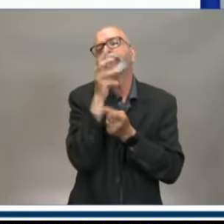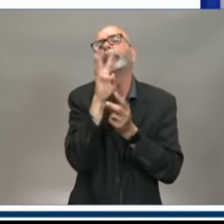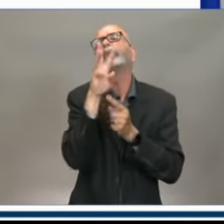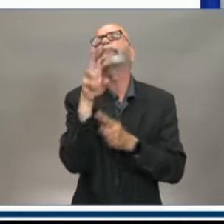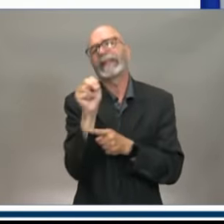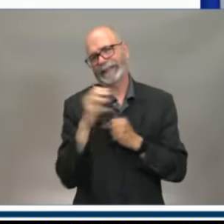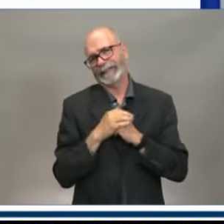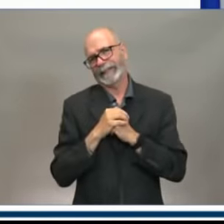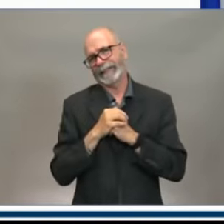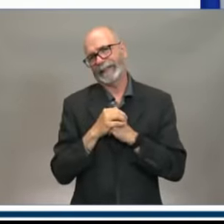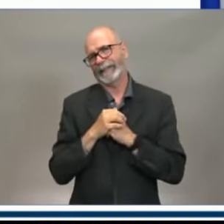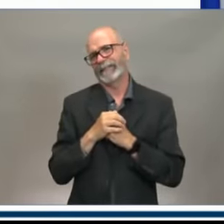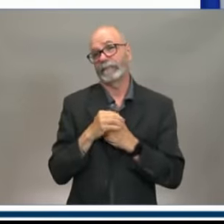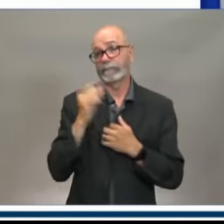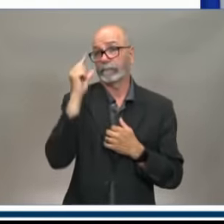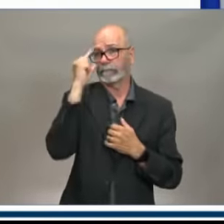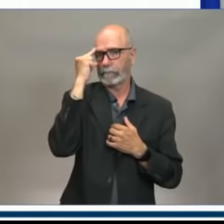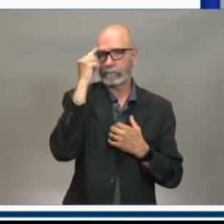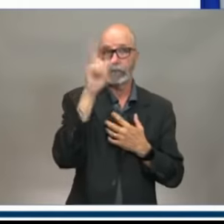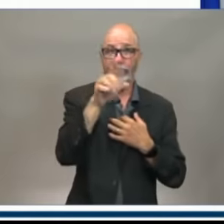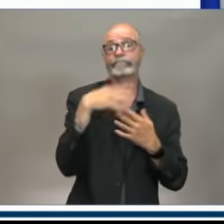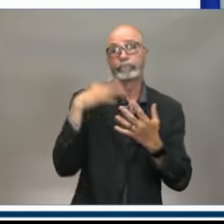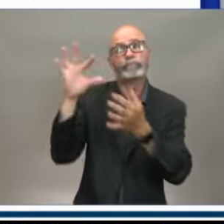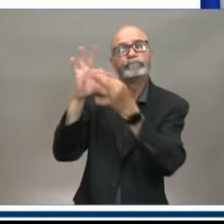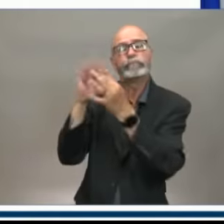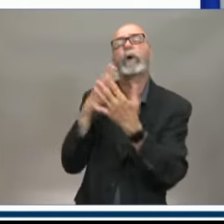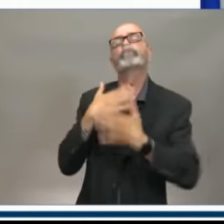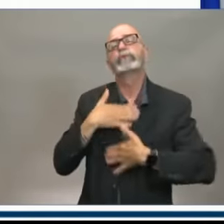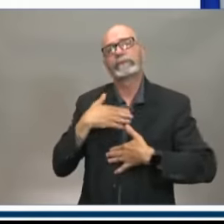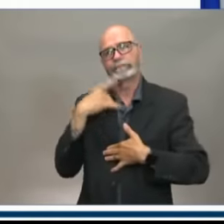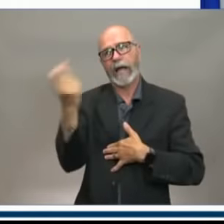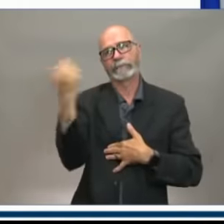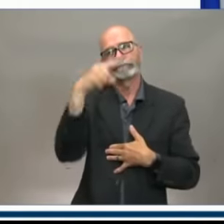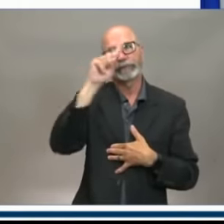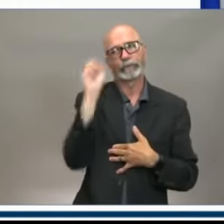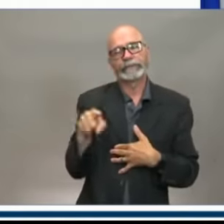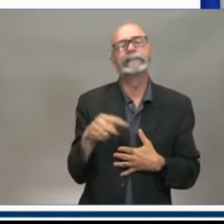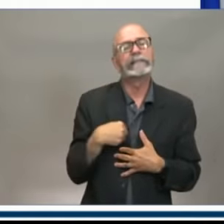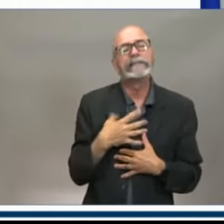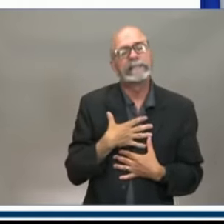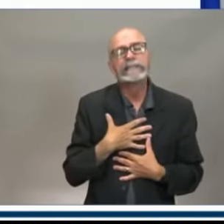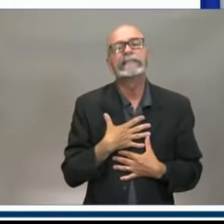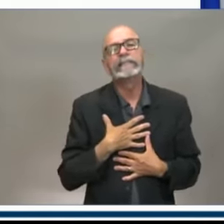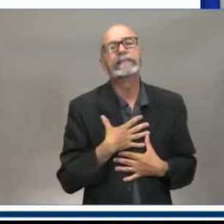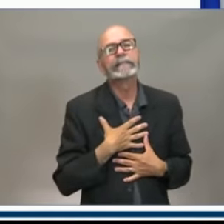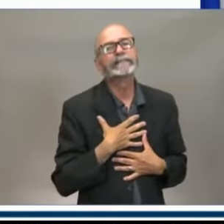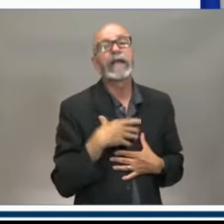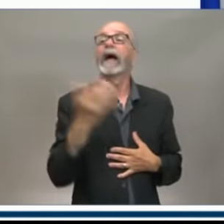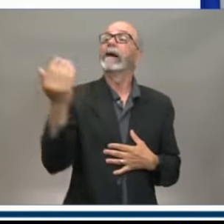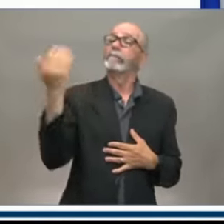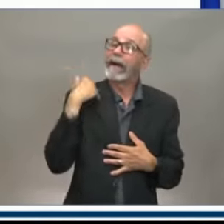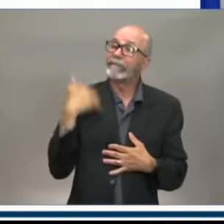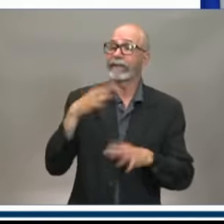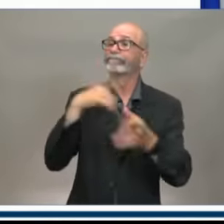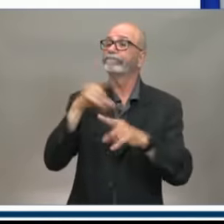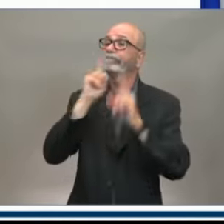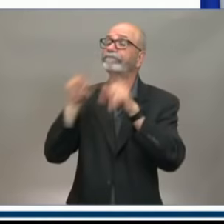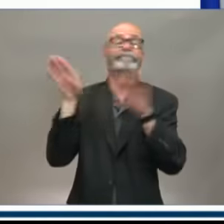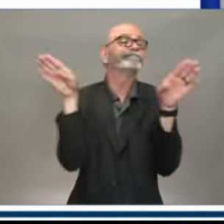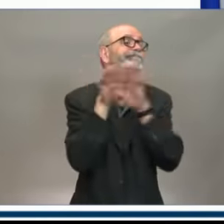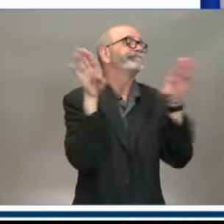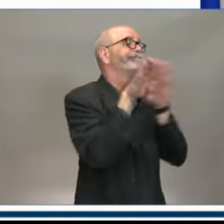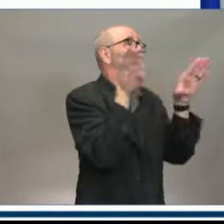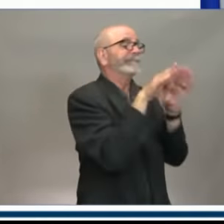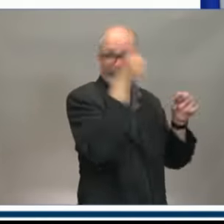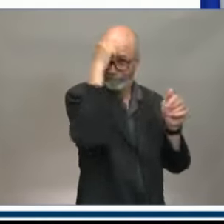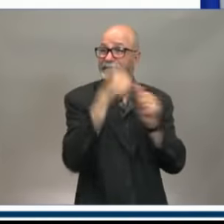question. What we have said for the businesses that we've closed down, as we continue to see the flattening of the curve,